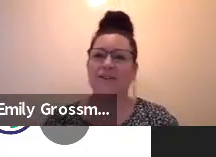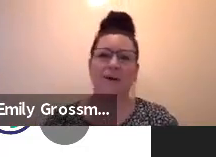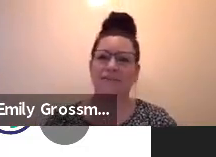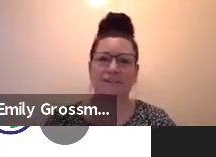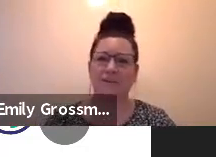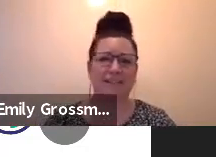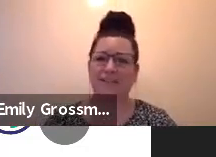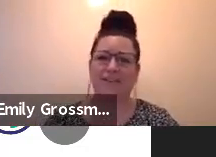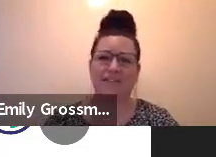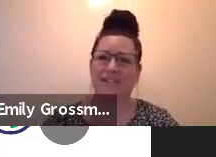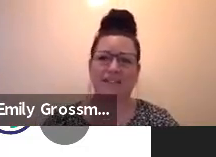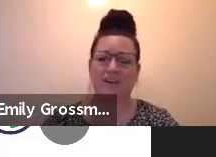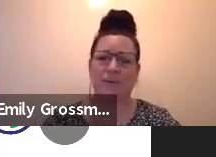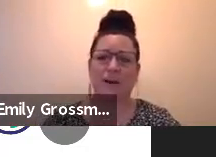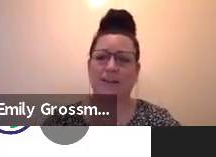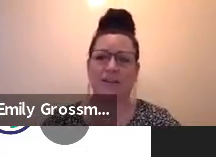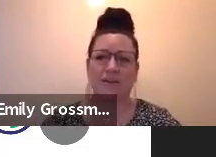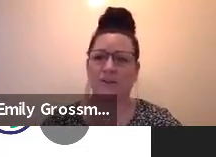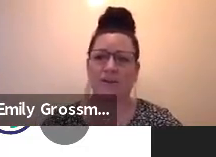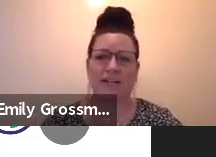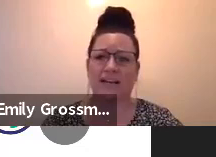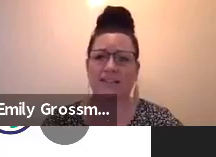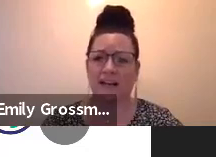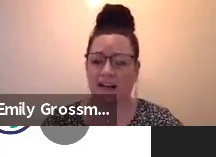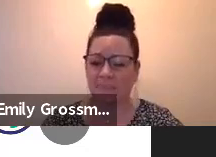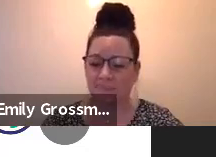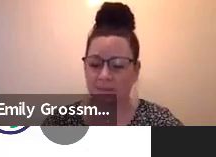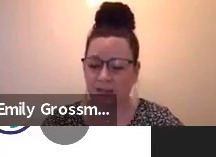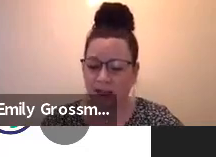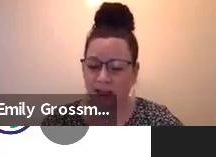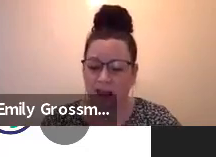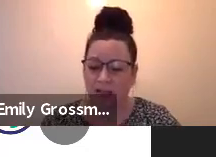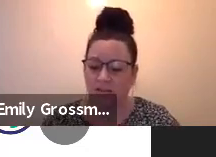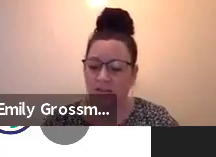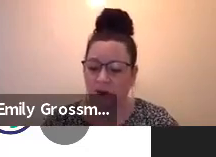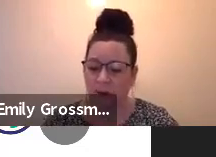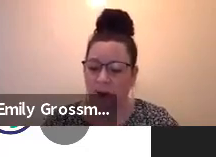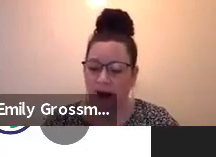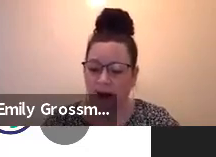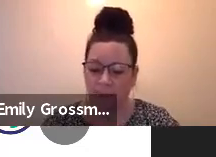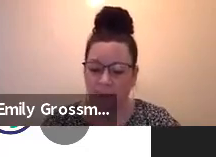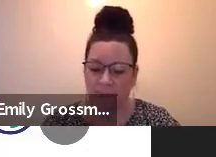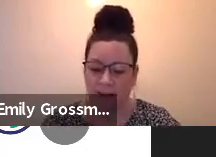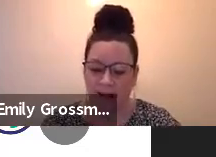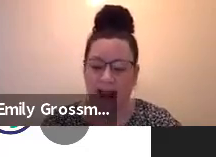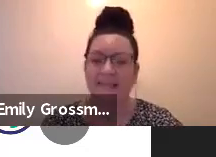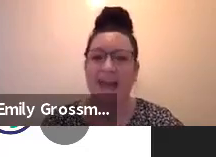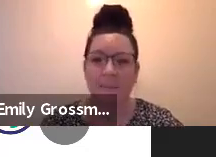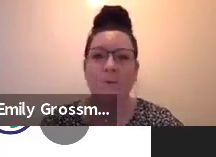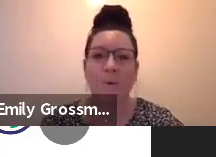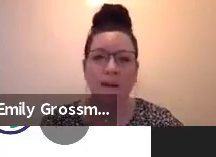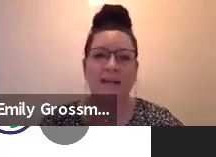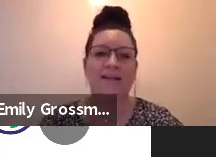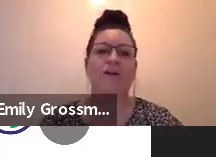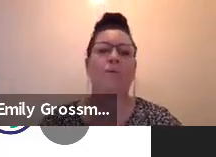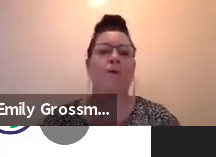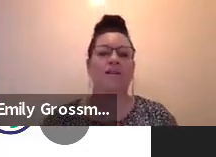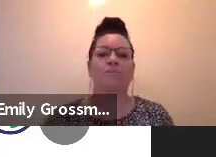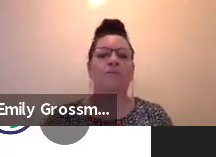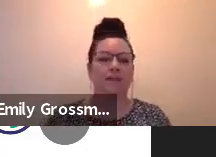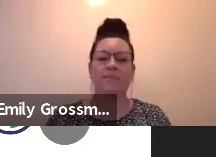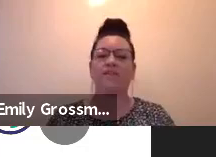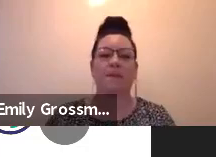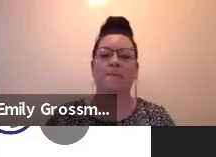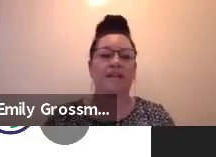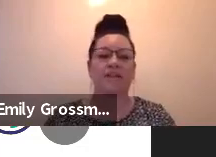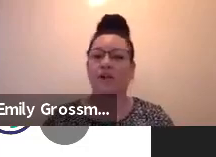fine, even though I really was not functioning very well in the community at the time. So at that point